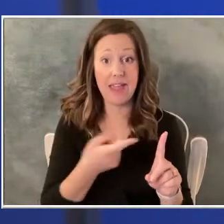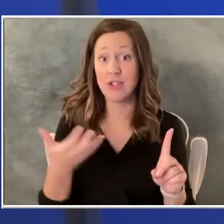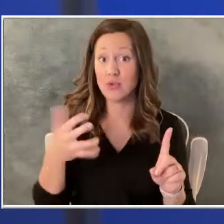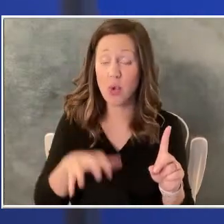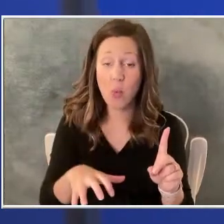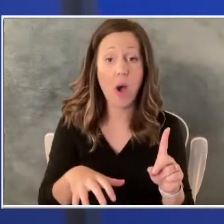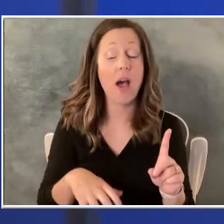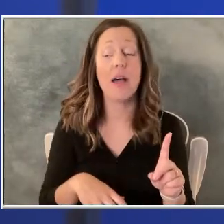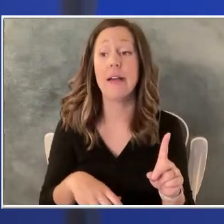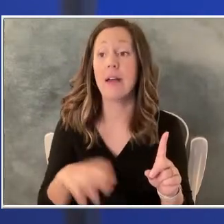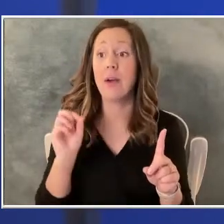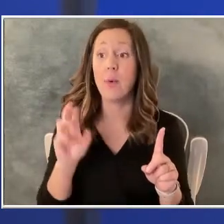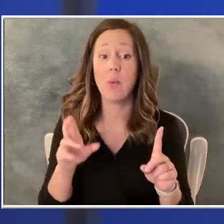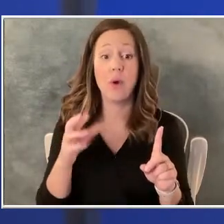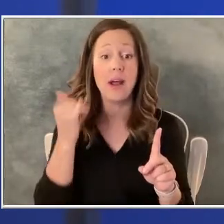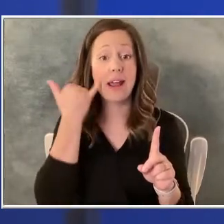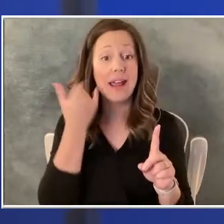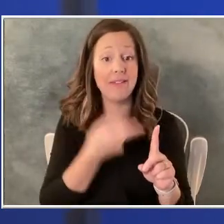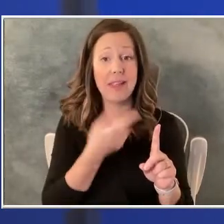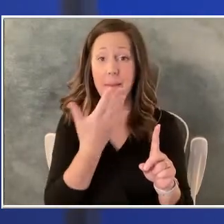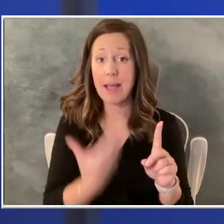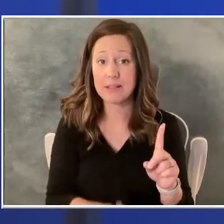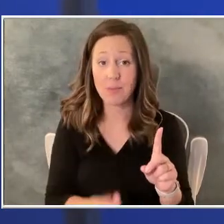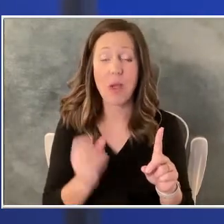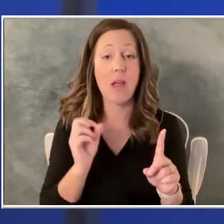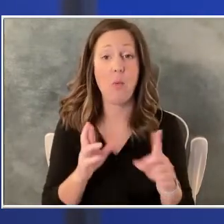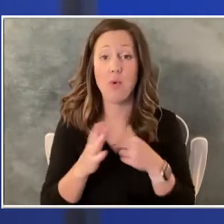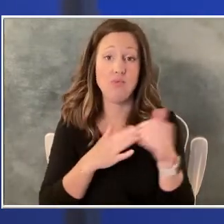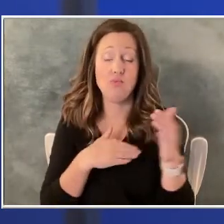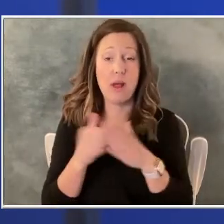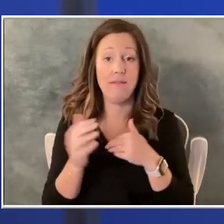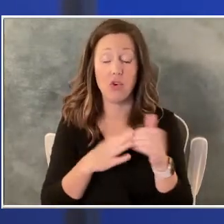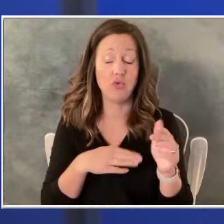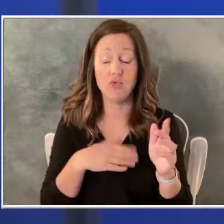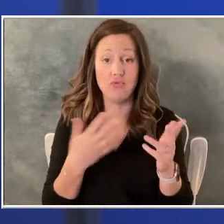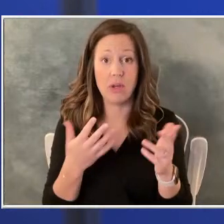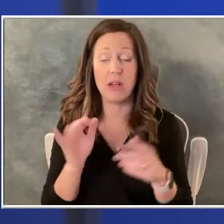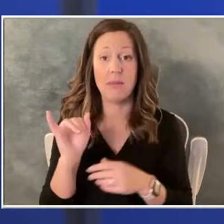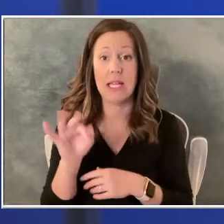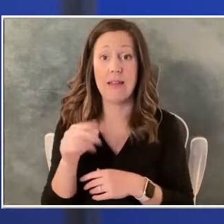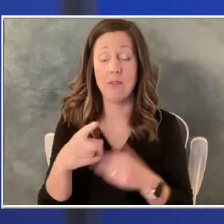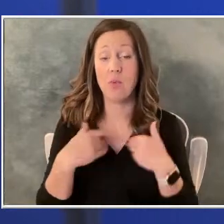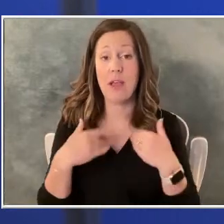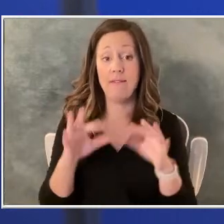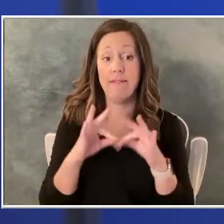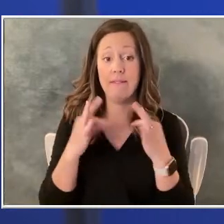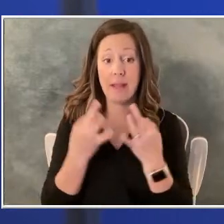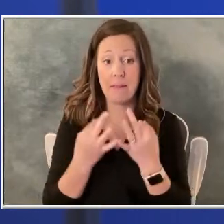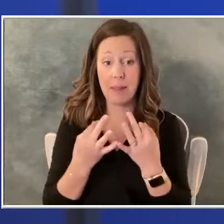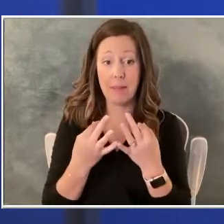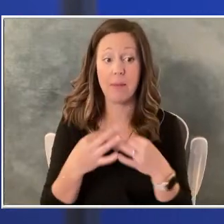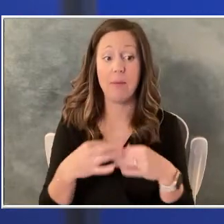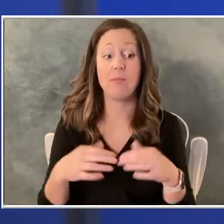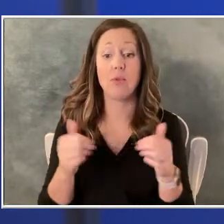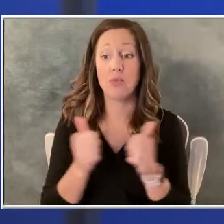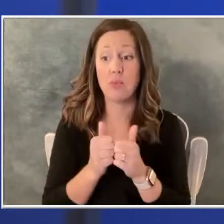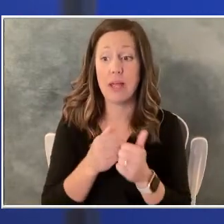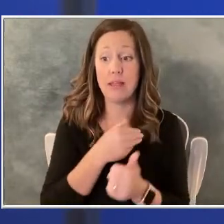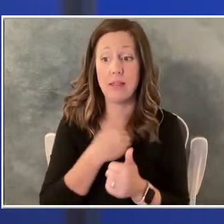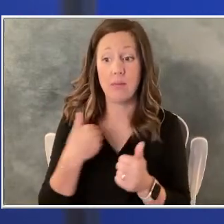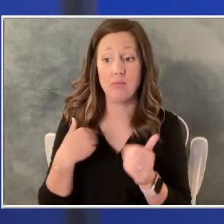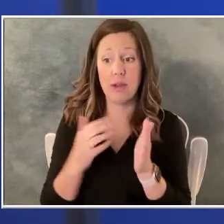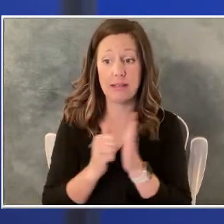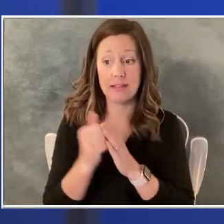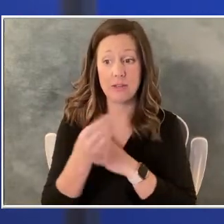that person is deceased, or for whatever reason, if you've had a relative, close relative with breast cancer and you want to get